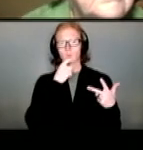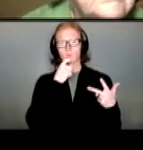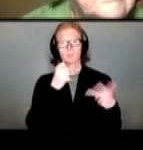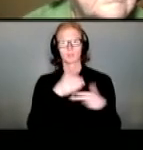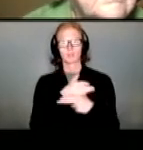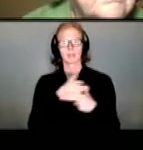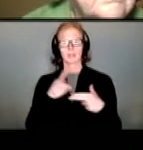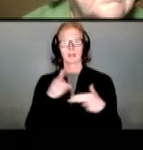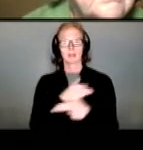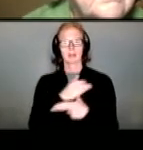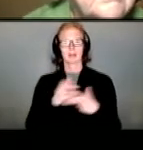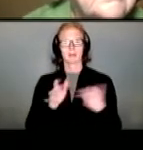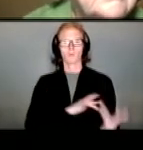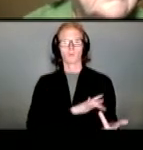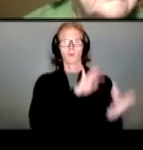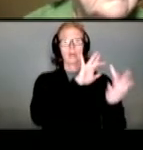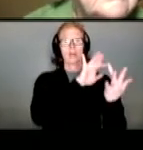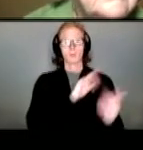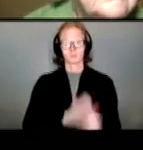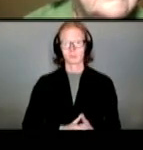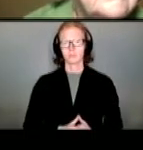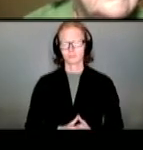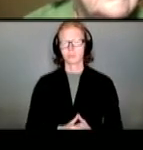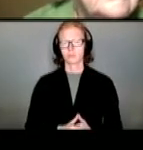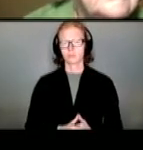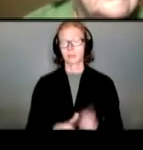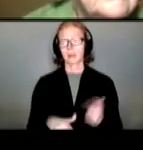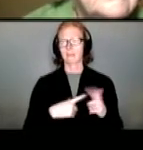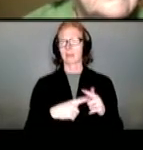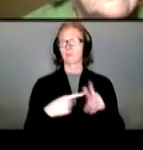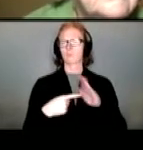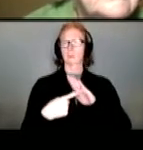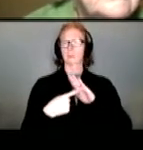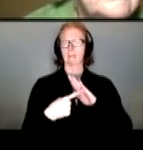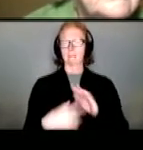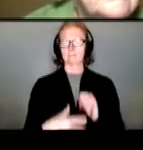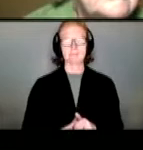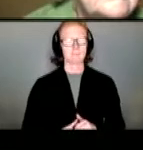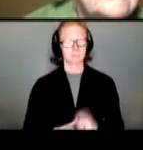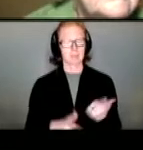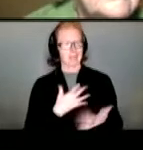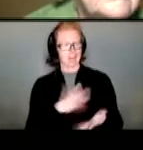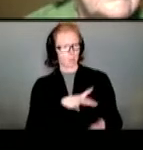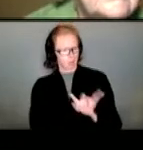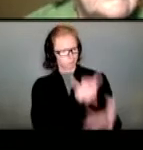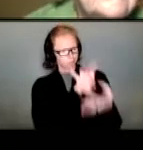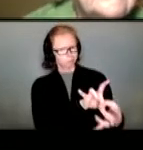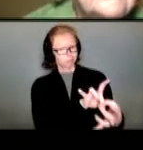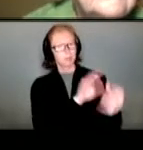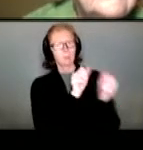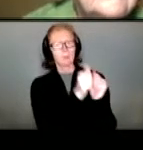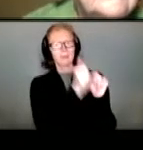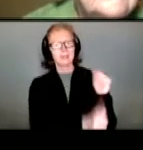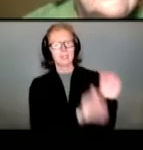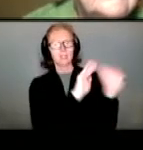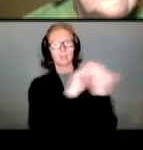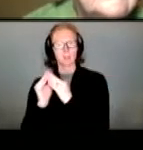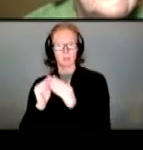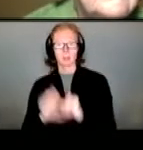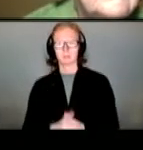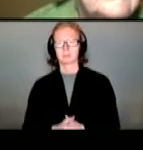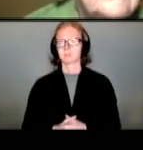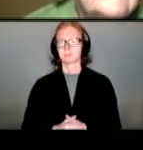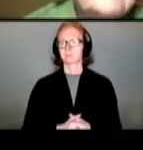how we do outreach and what we represent and how we try to connect to our communities really briefly. Forget